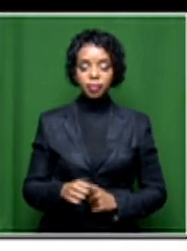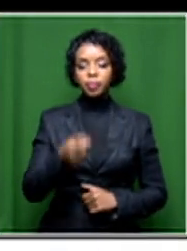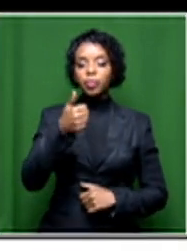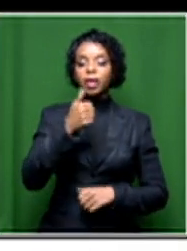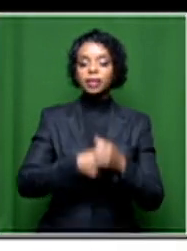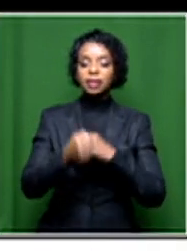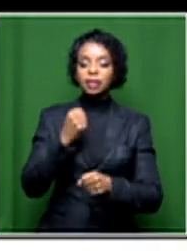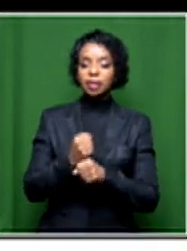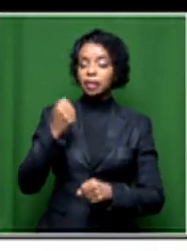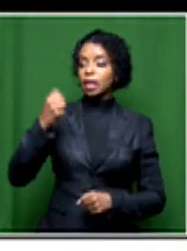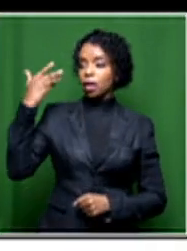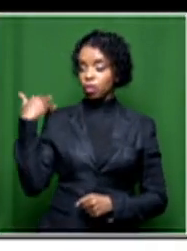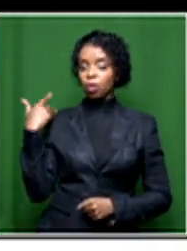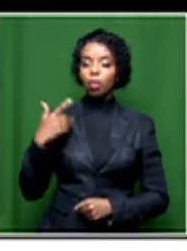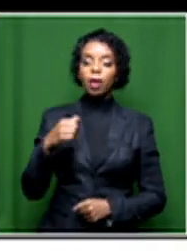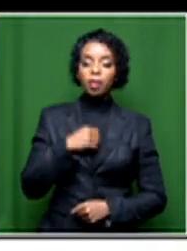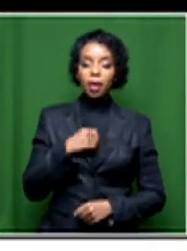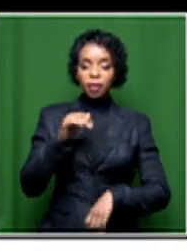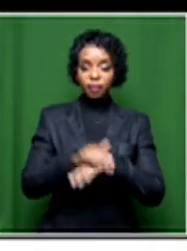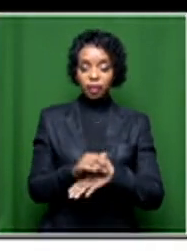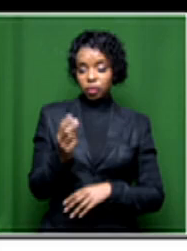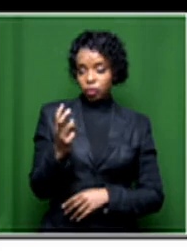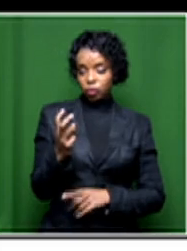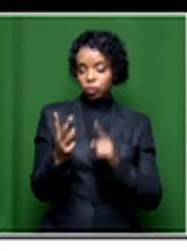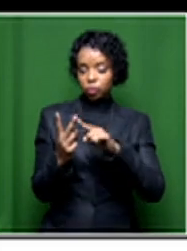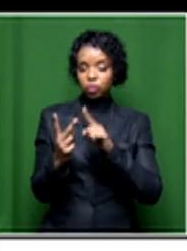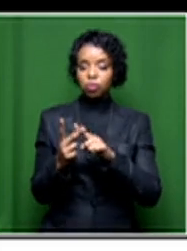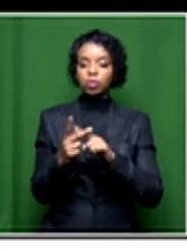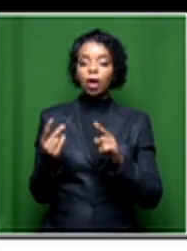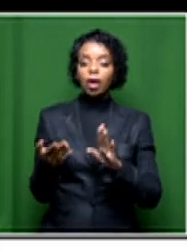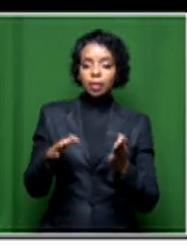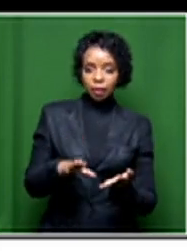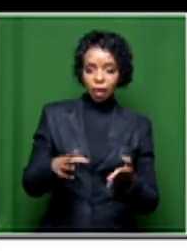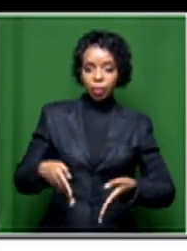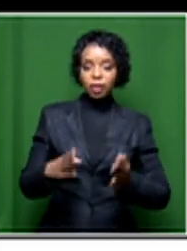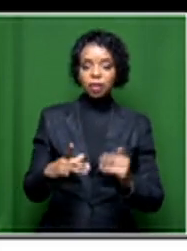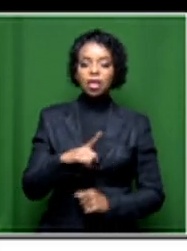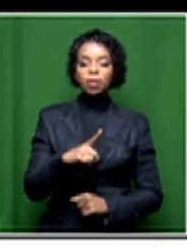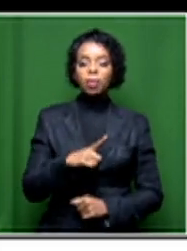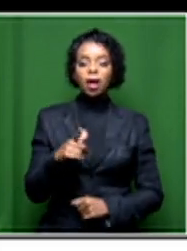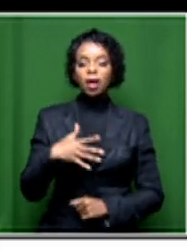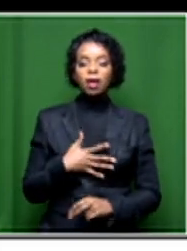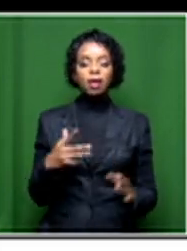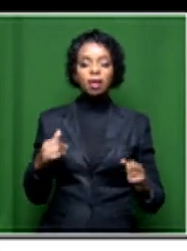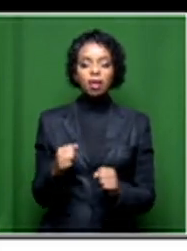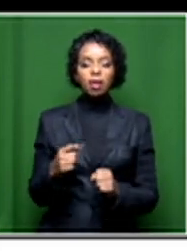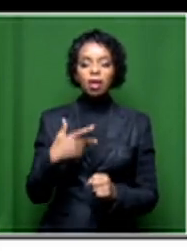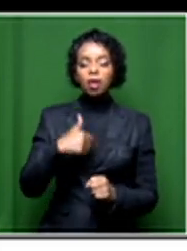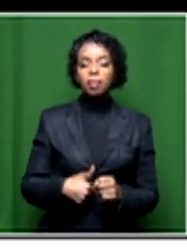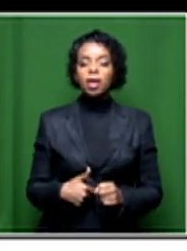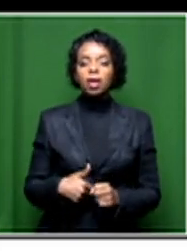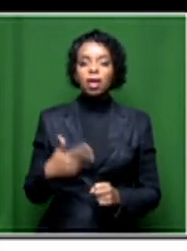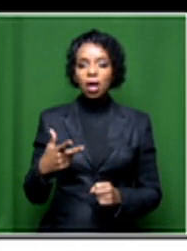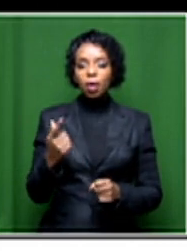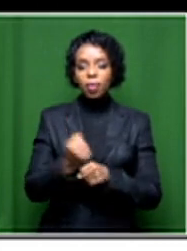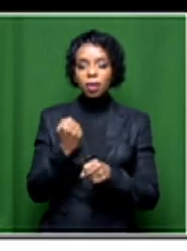the father of two of my friends, who was homeless, he died on the streets due to hypothermia. And I felt guilty that I was making these warm